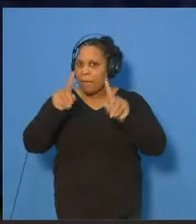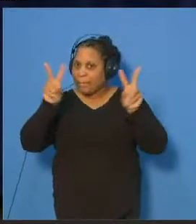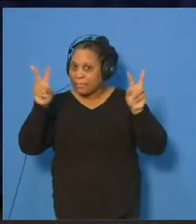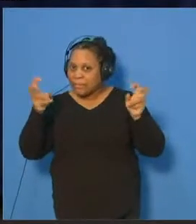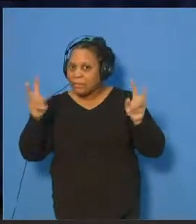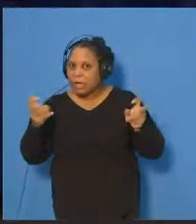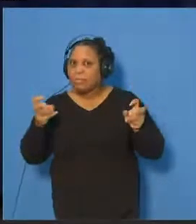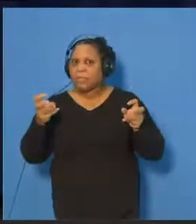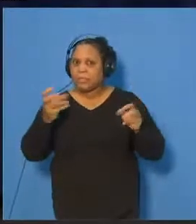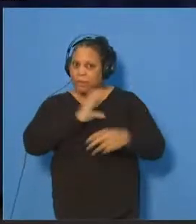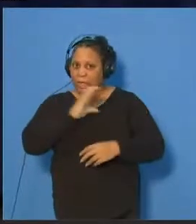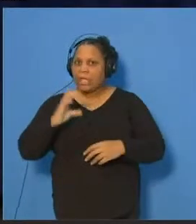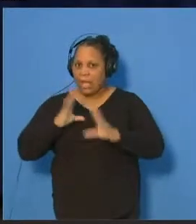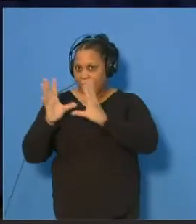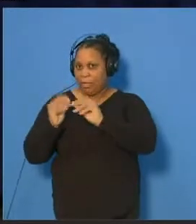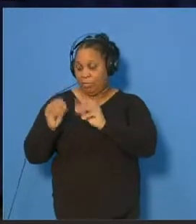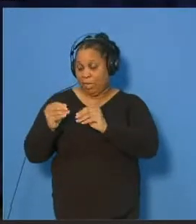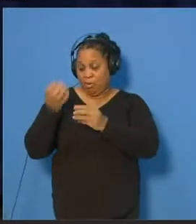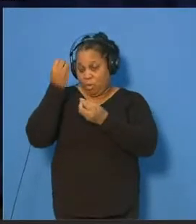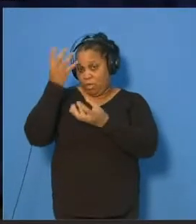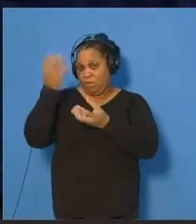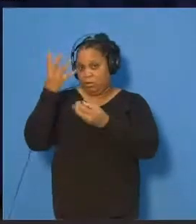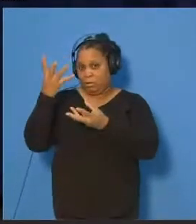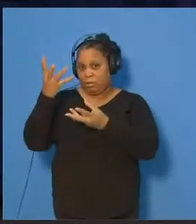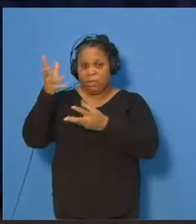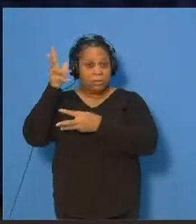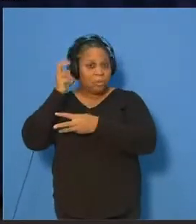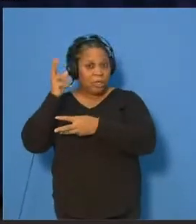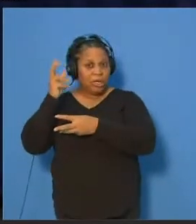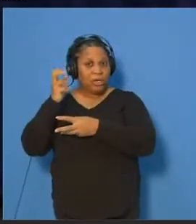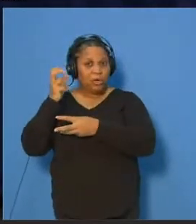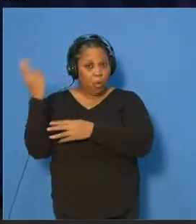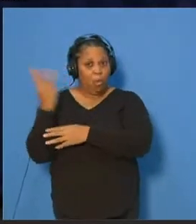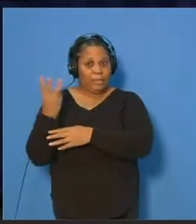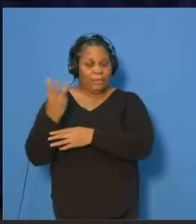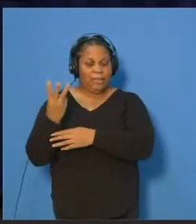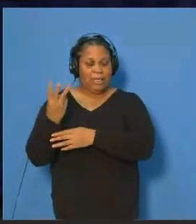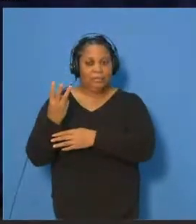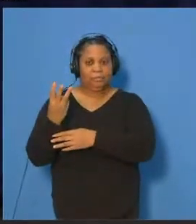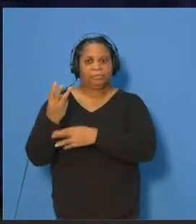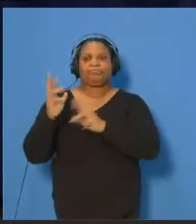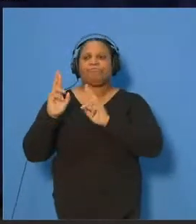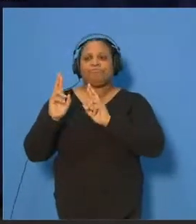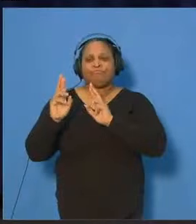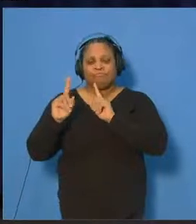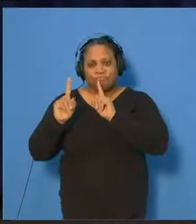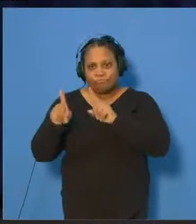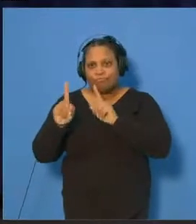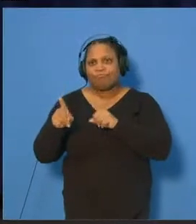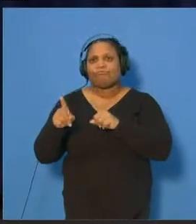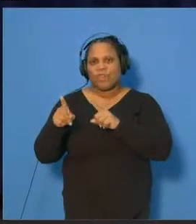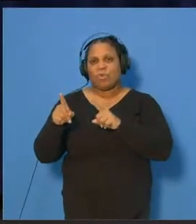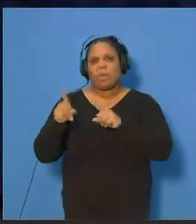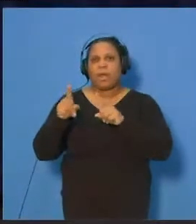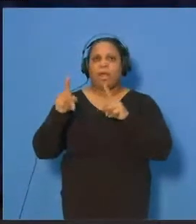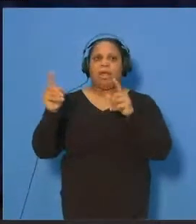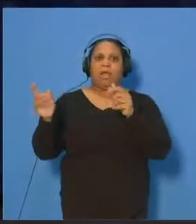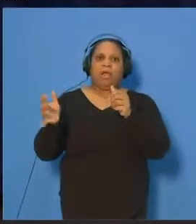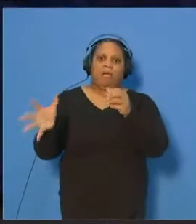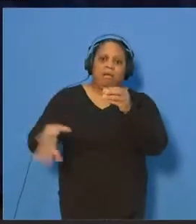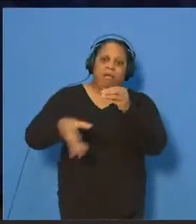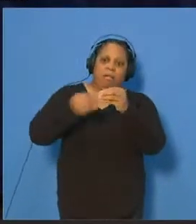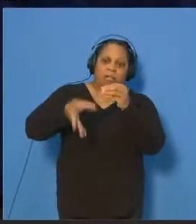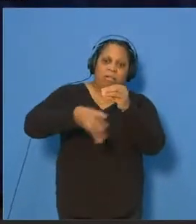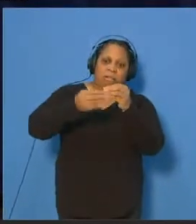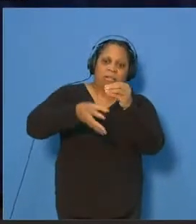cabinet meeting that we can expect to be updated about on Wednesday? Well, we have a rather robust agenda. Papers keep getting added all the time,